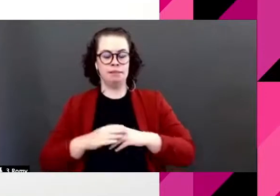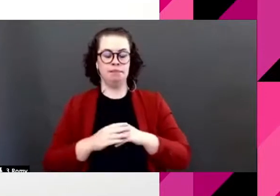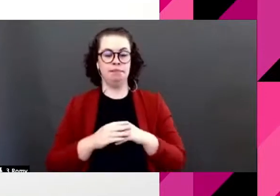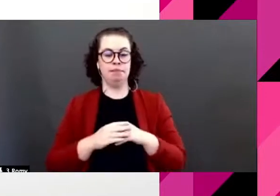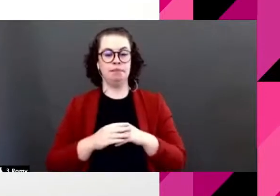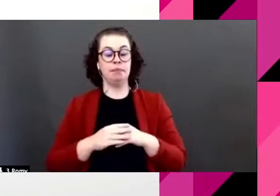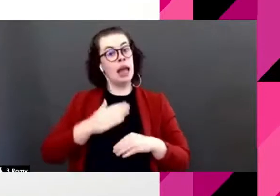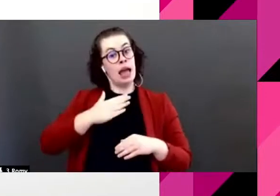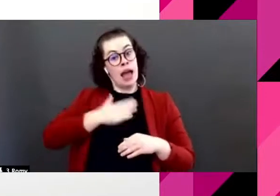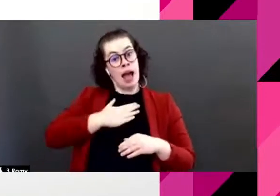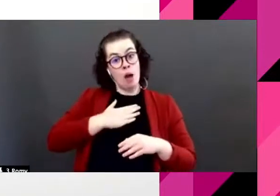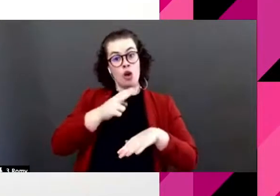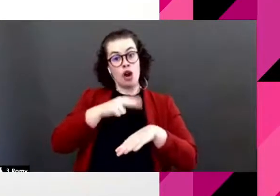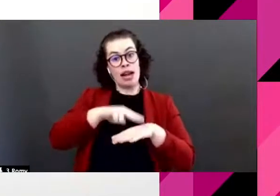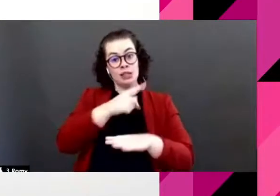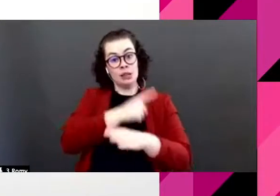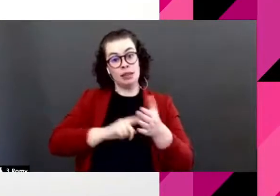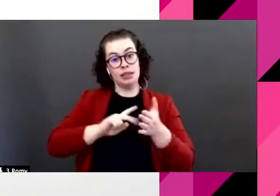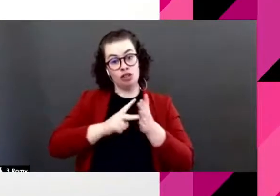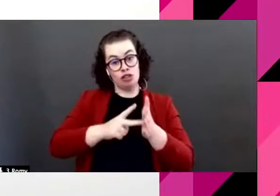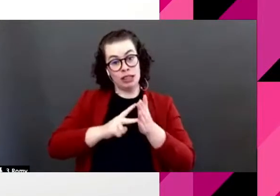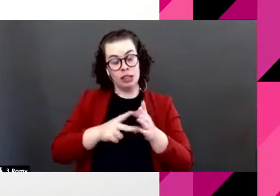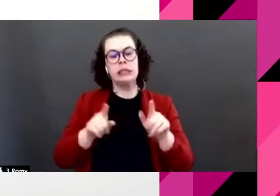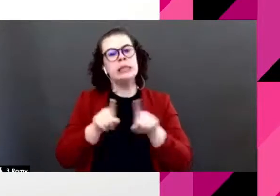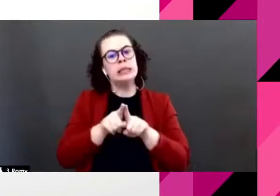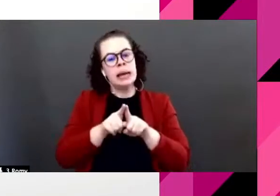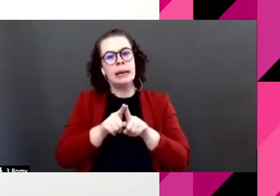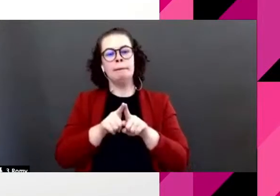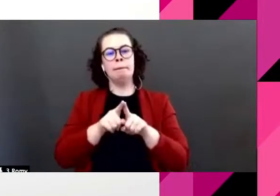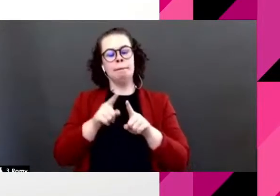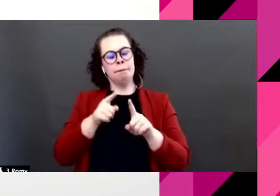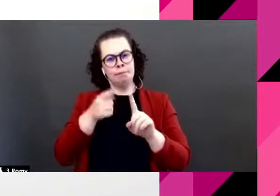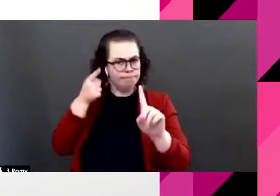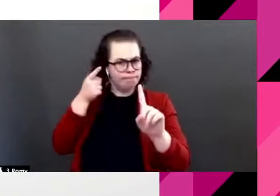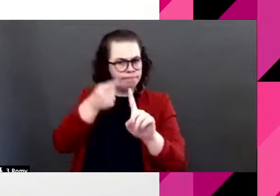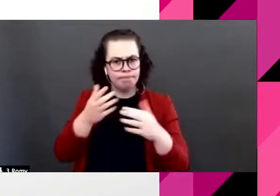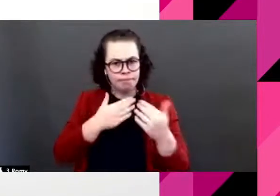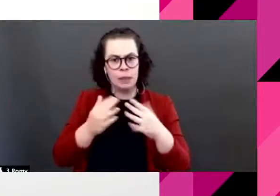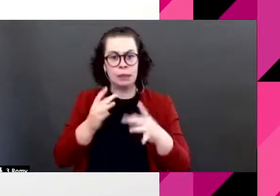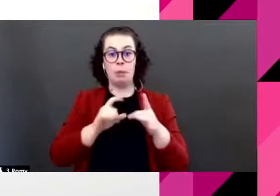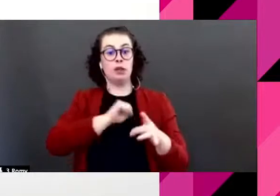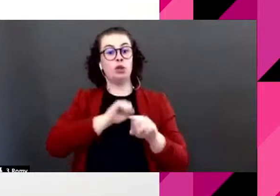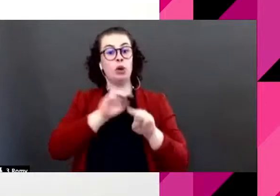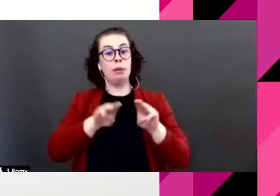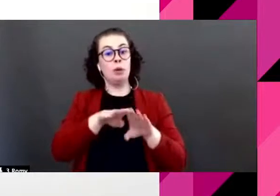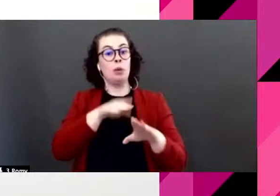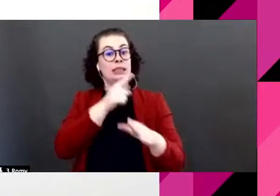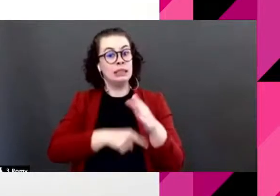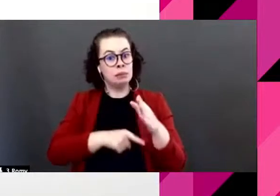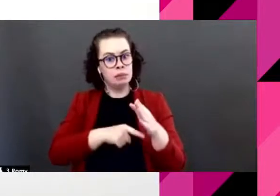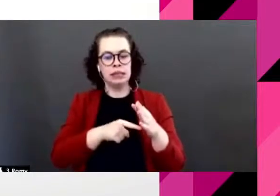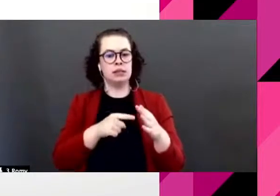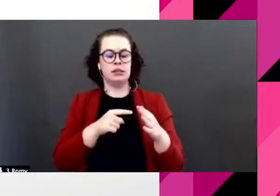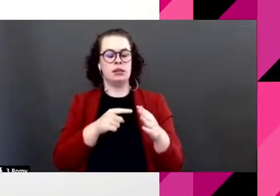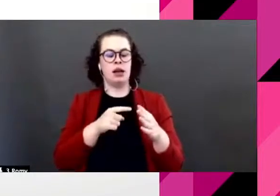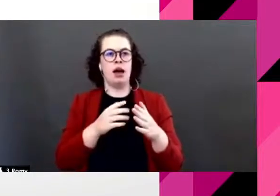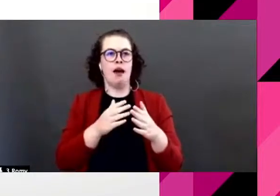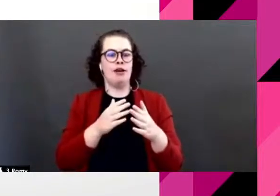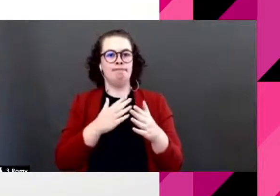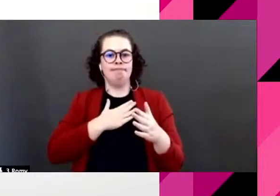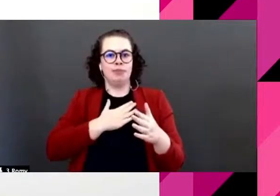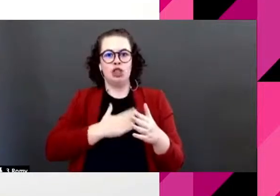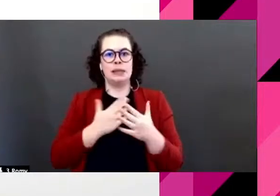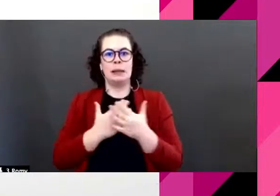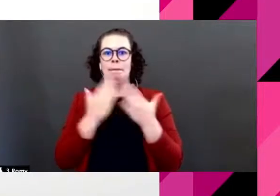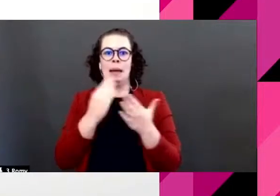also includes a commitment to ensuring that the needs of persons with disabilities are central to the Department of